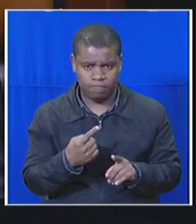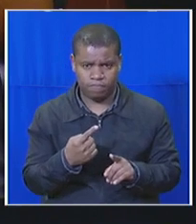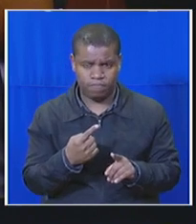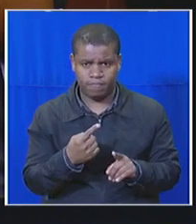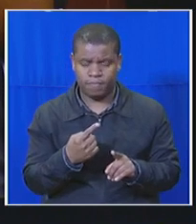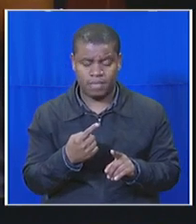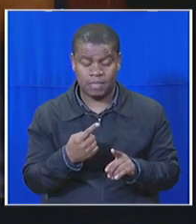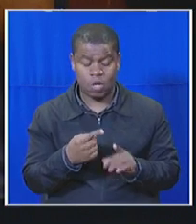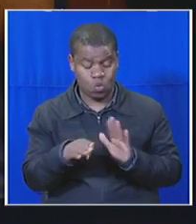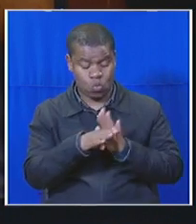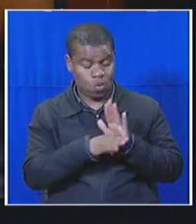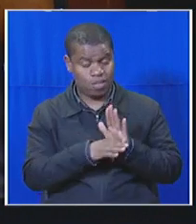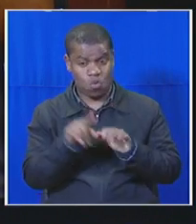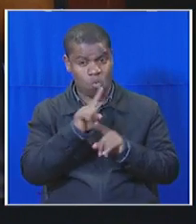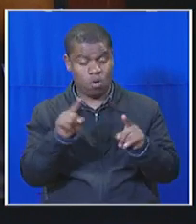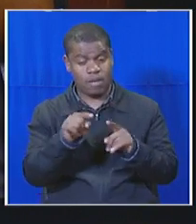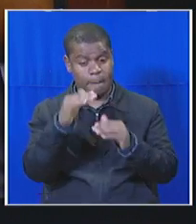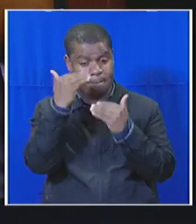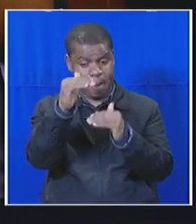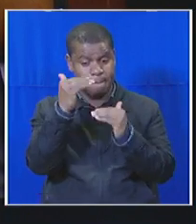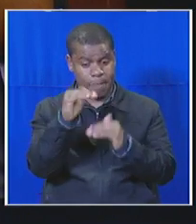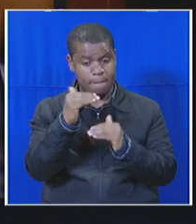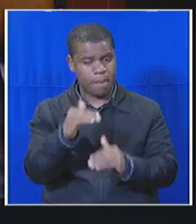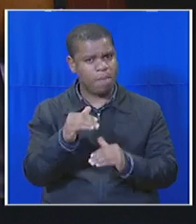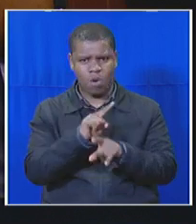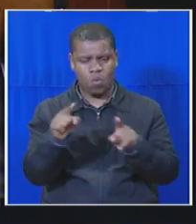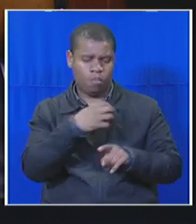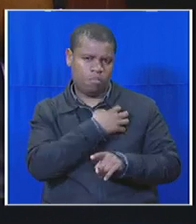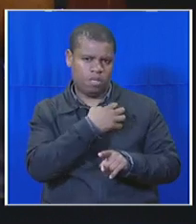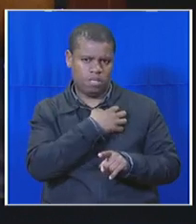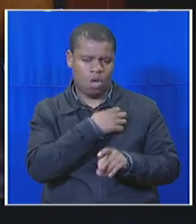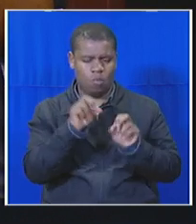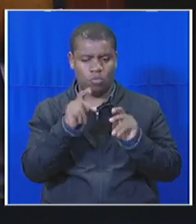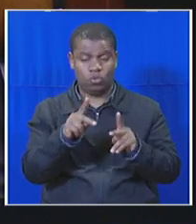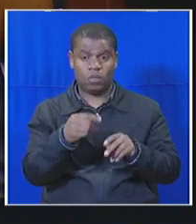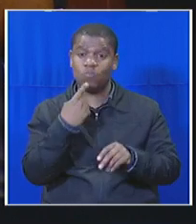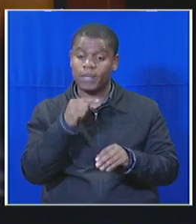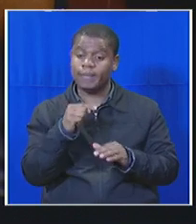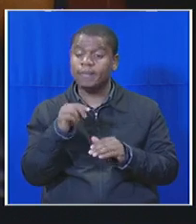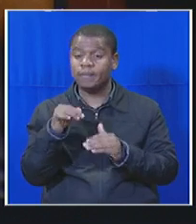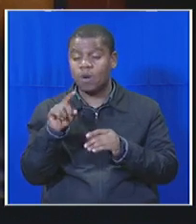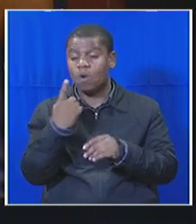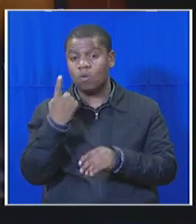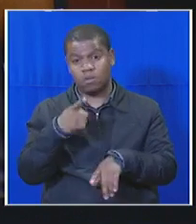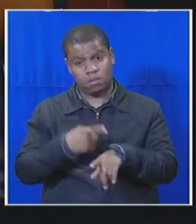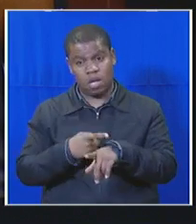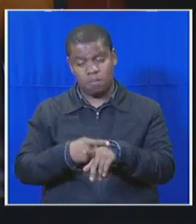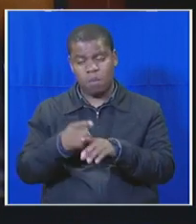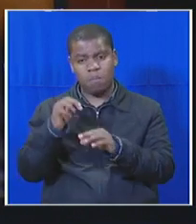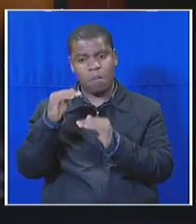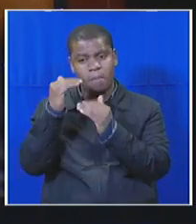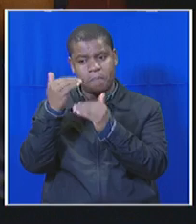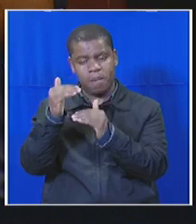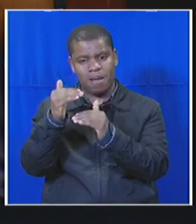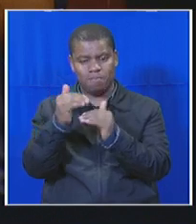limitation to which opportunities ministers can do. The restriction we are placing on ministers, they can't respond to the